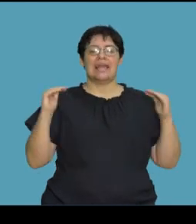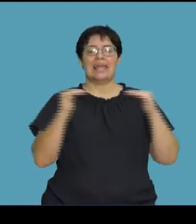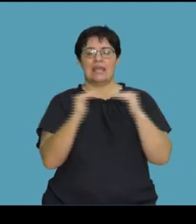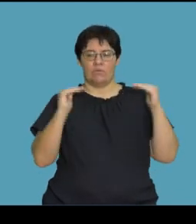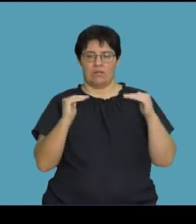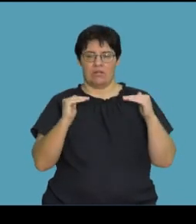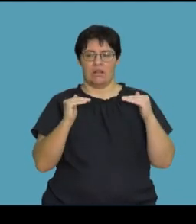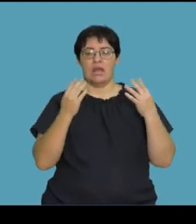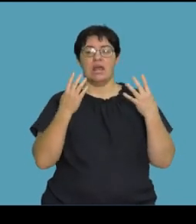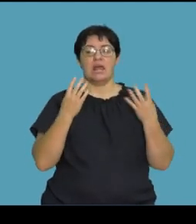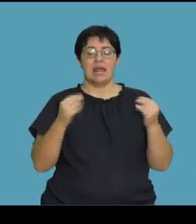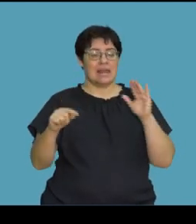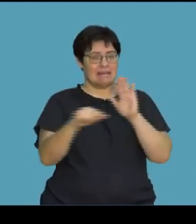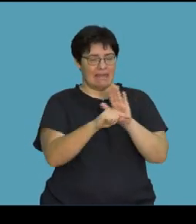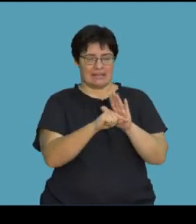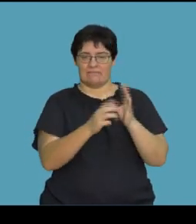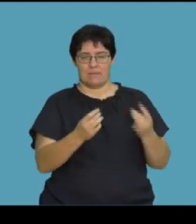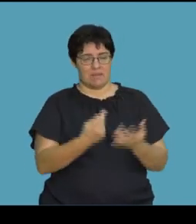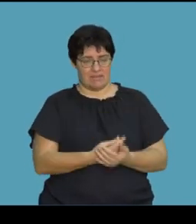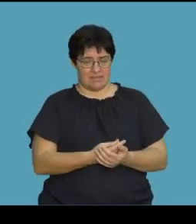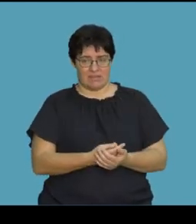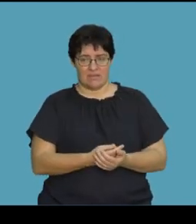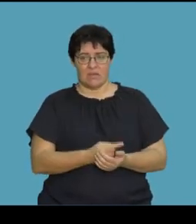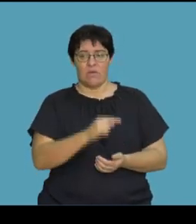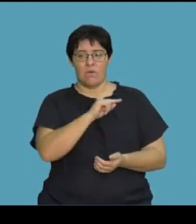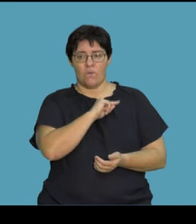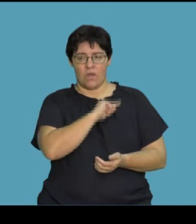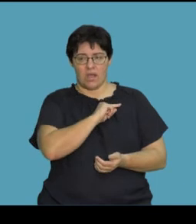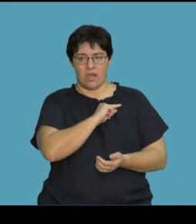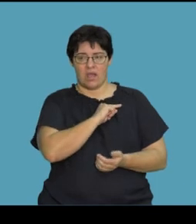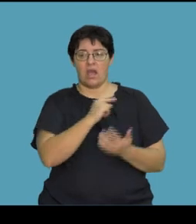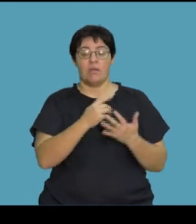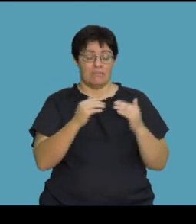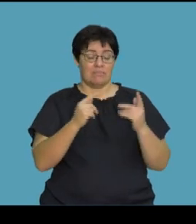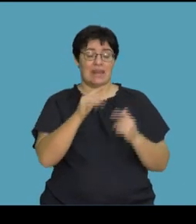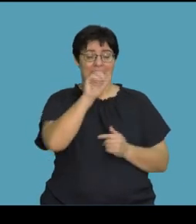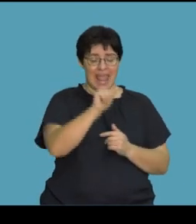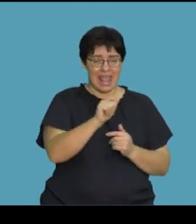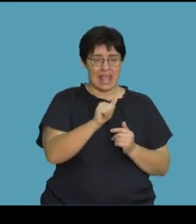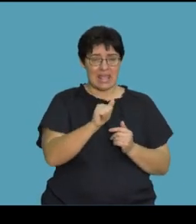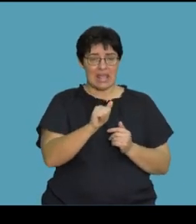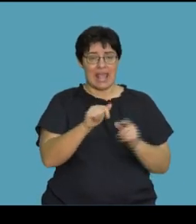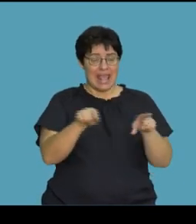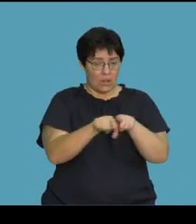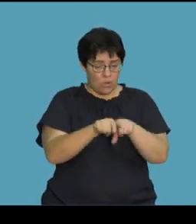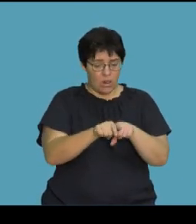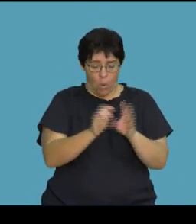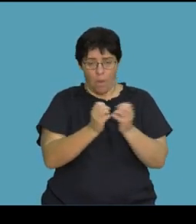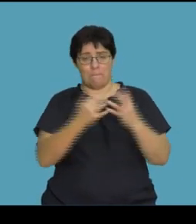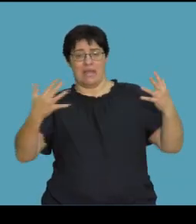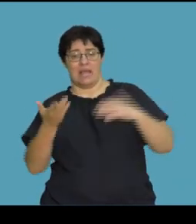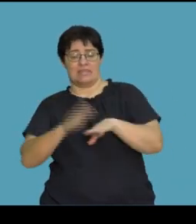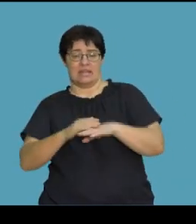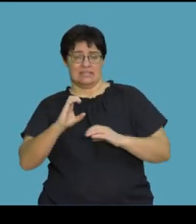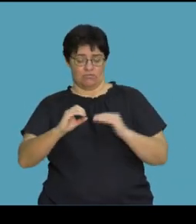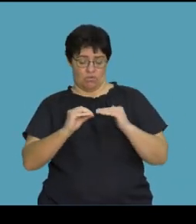equal to a negative number since a is greater or equal to 0. What does that mean? I can't have